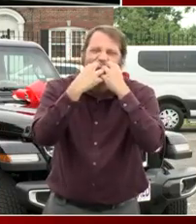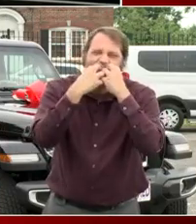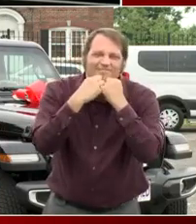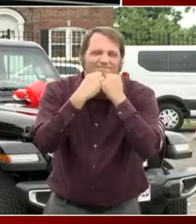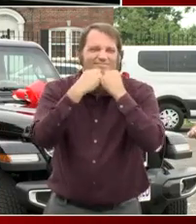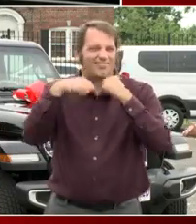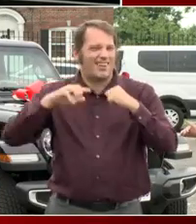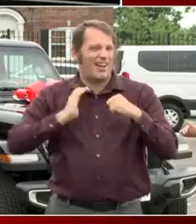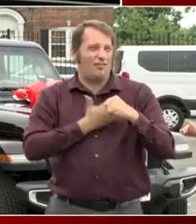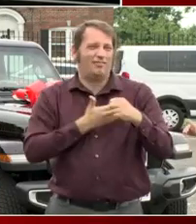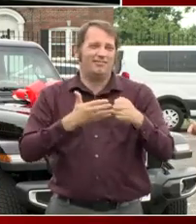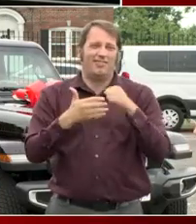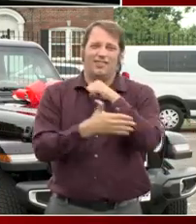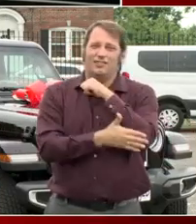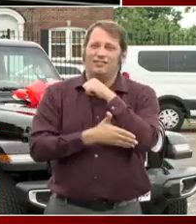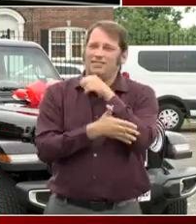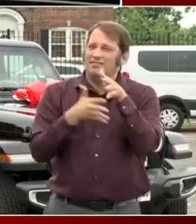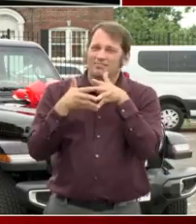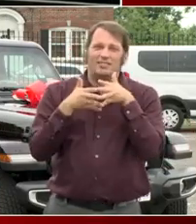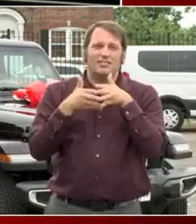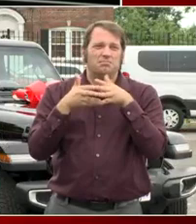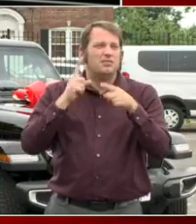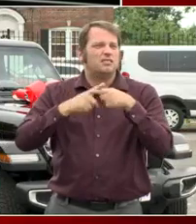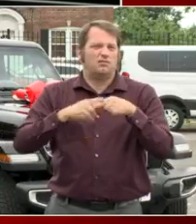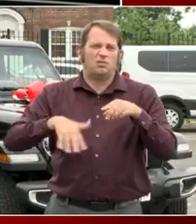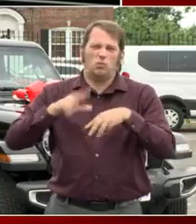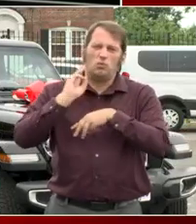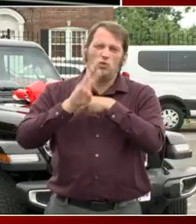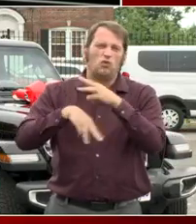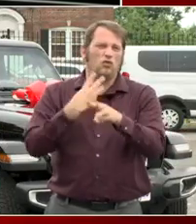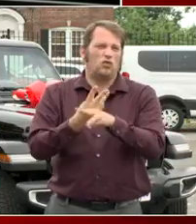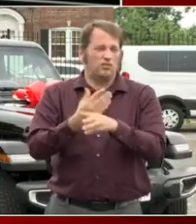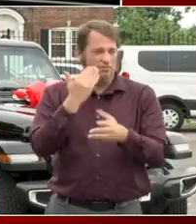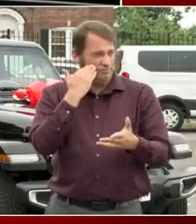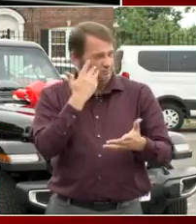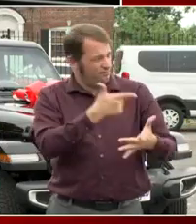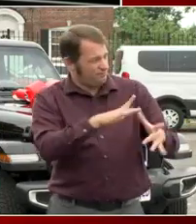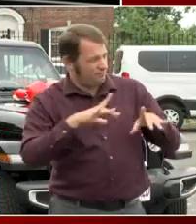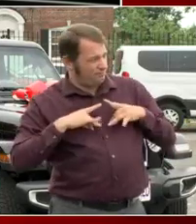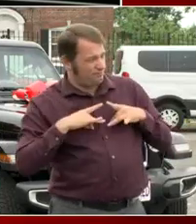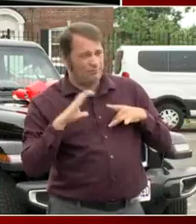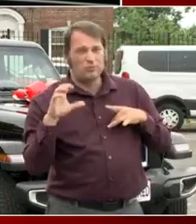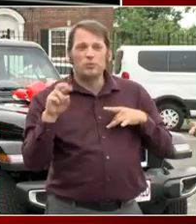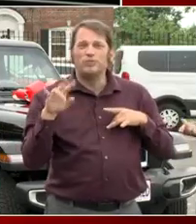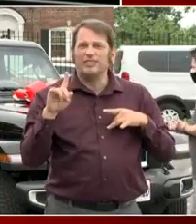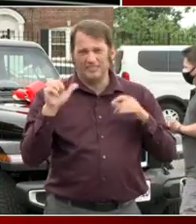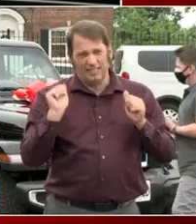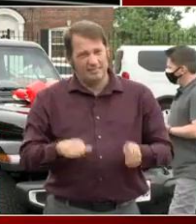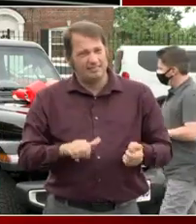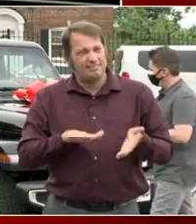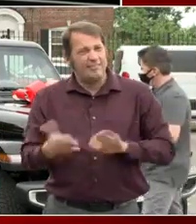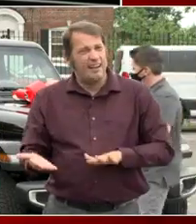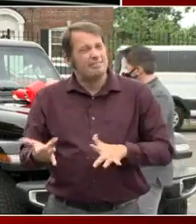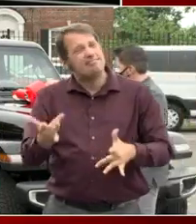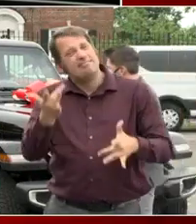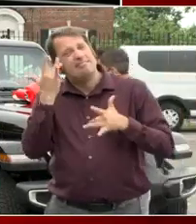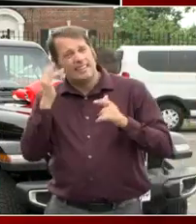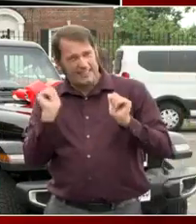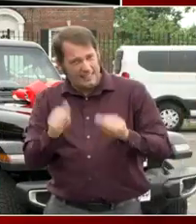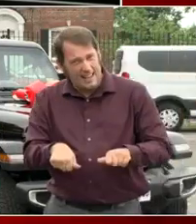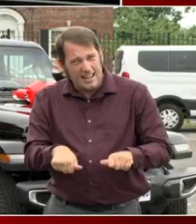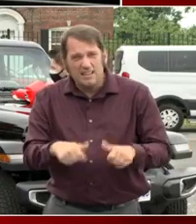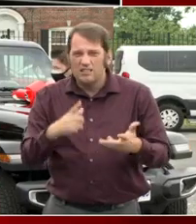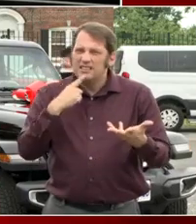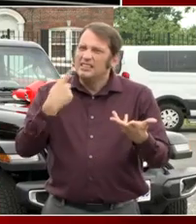world when it comes to preventing this potentially deadly disease. But I specifically and particularly care about the District